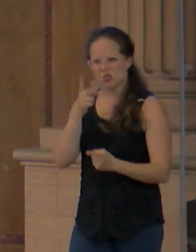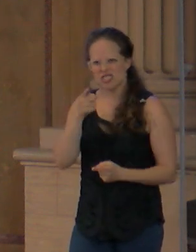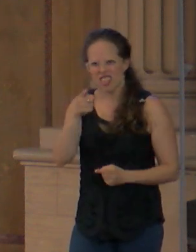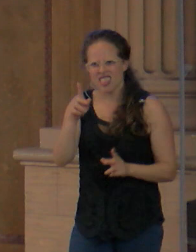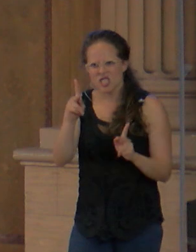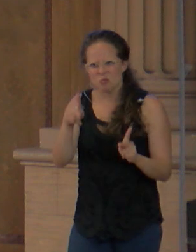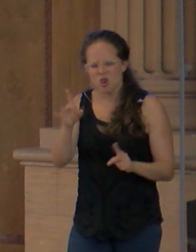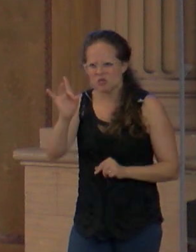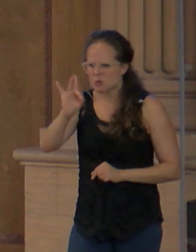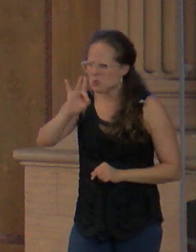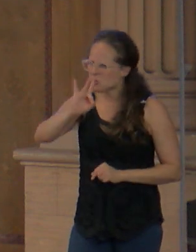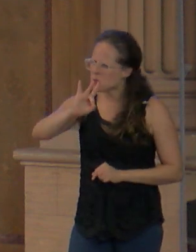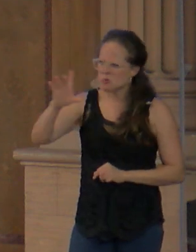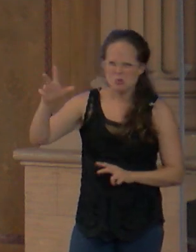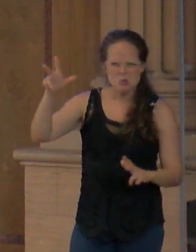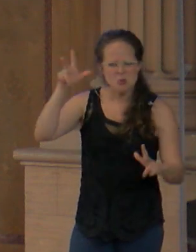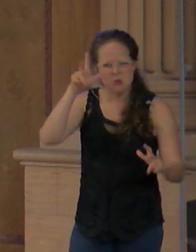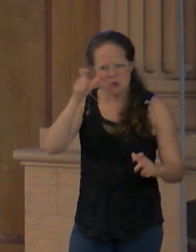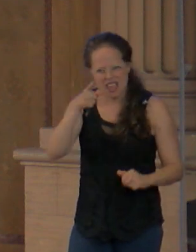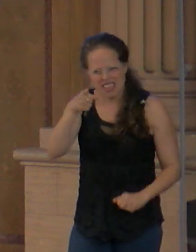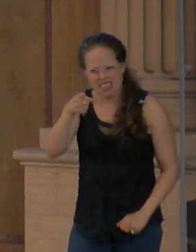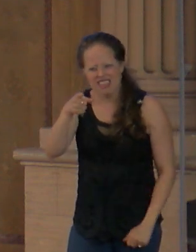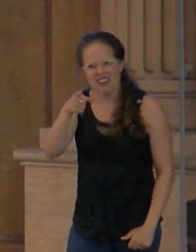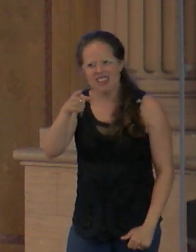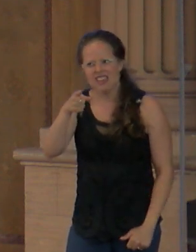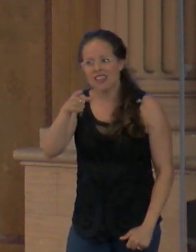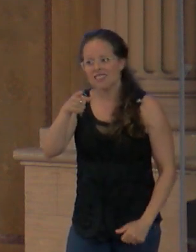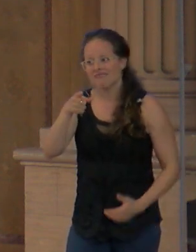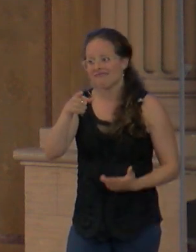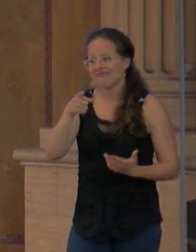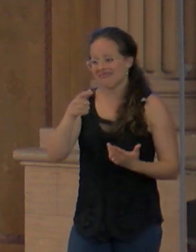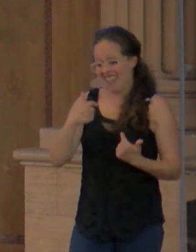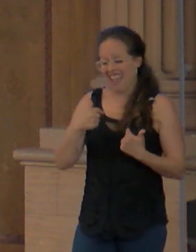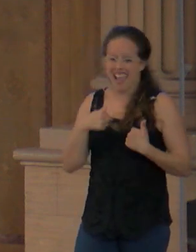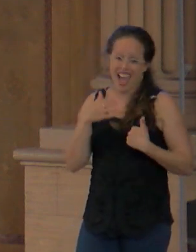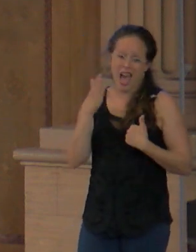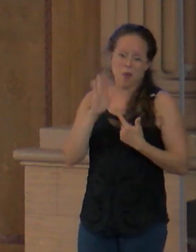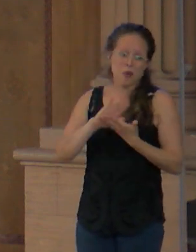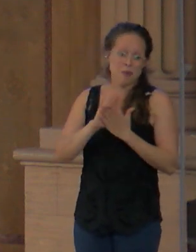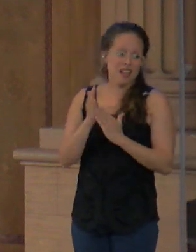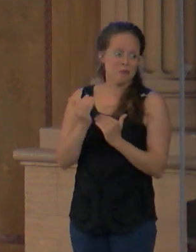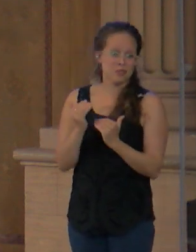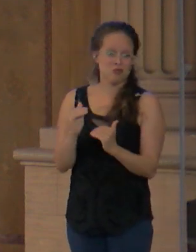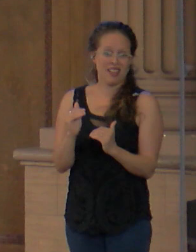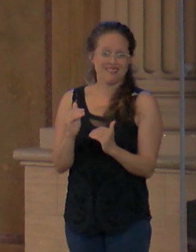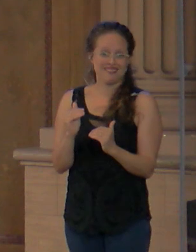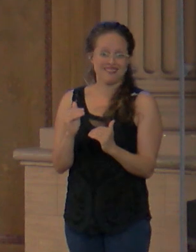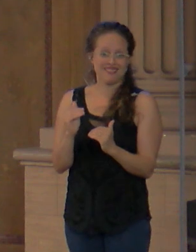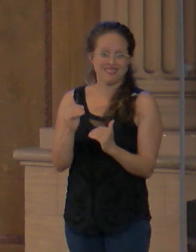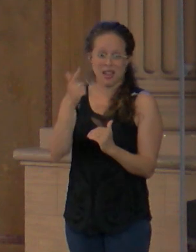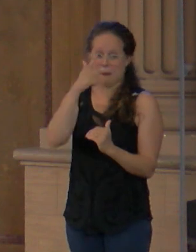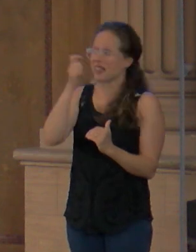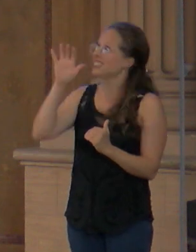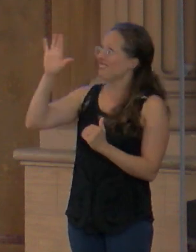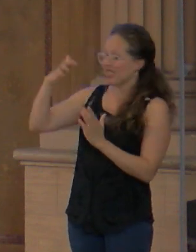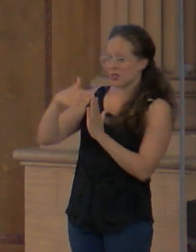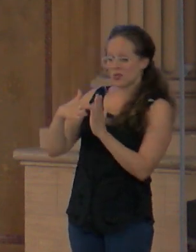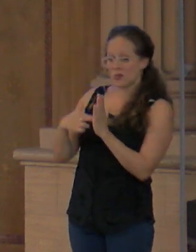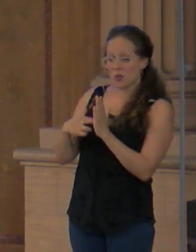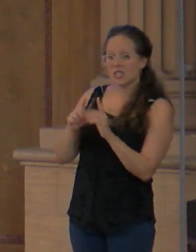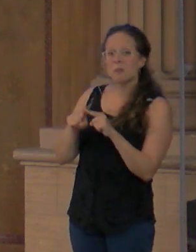is just wicked, you're going to be constrained by these rules and by the fear of the Lord, but they're